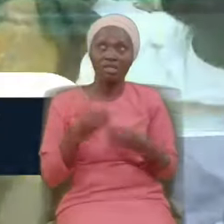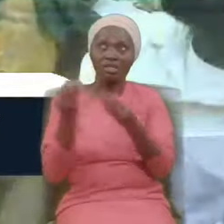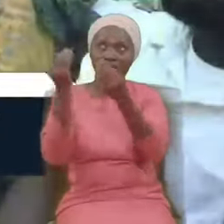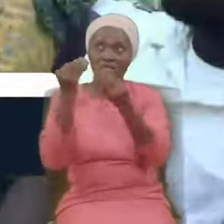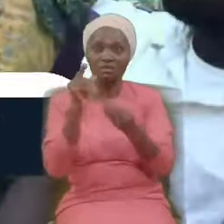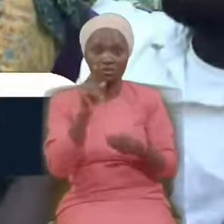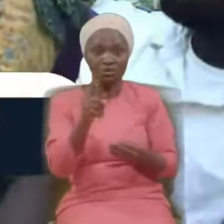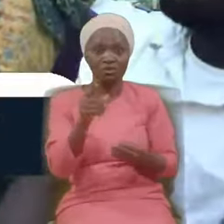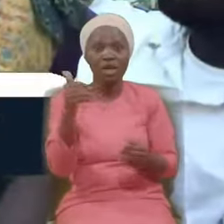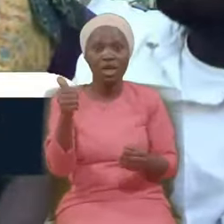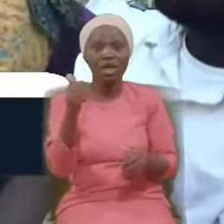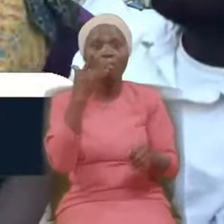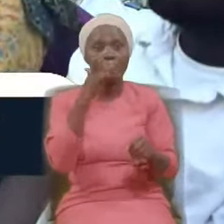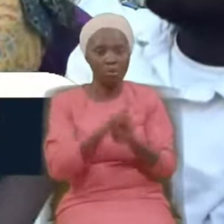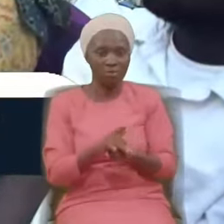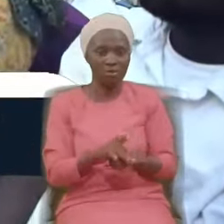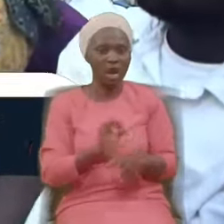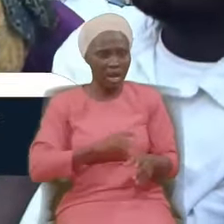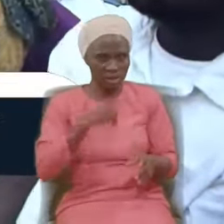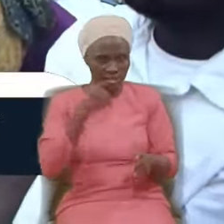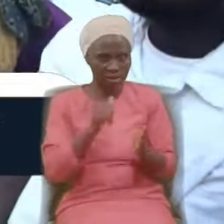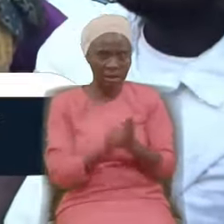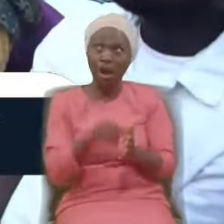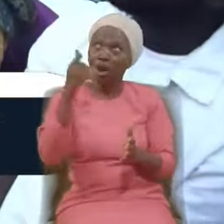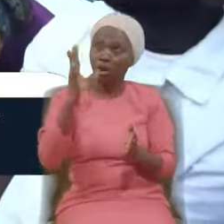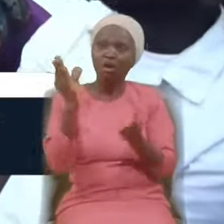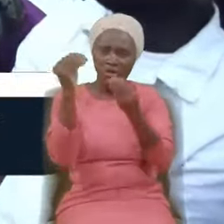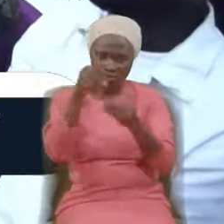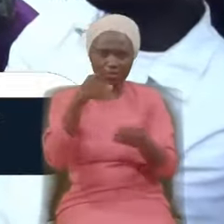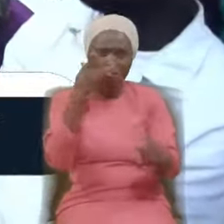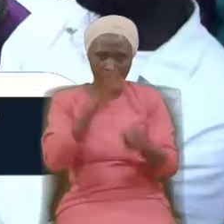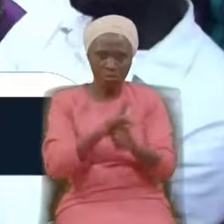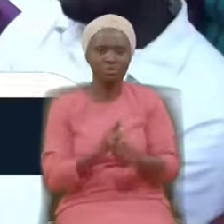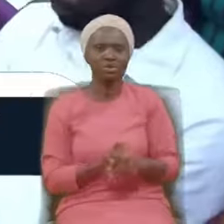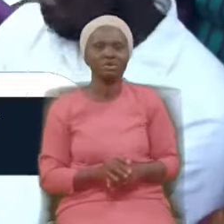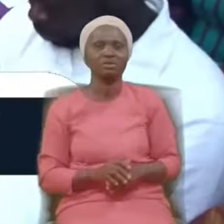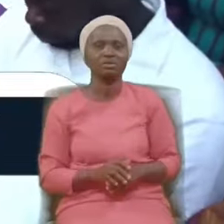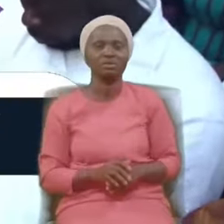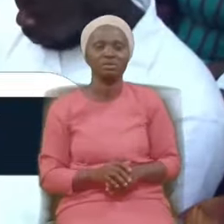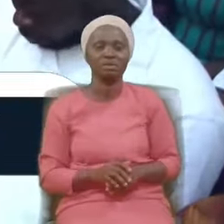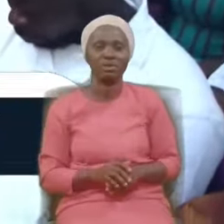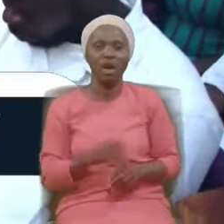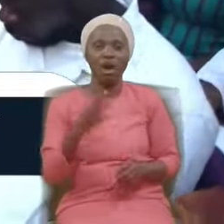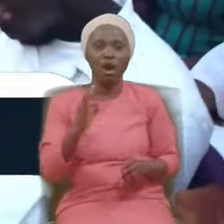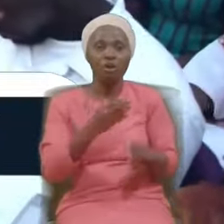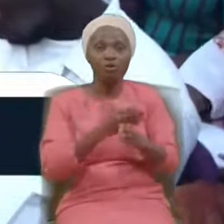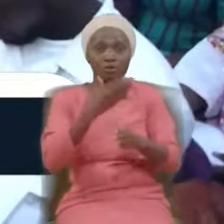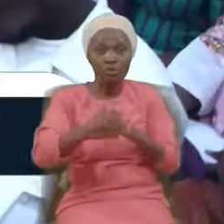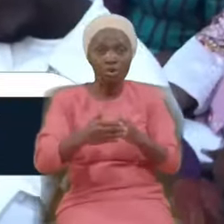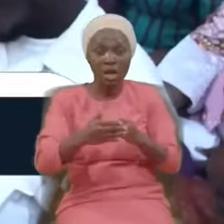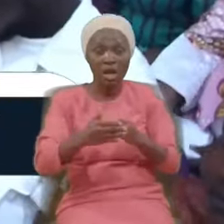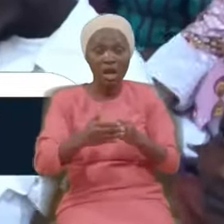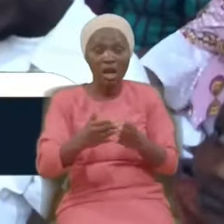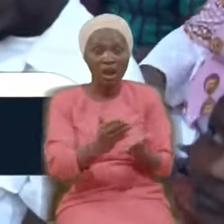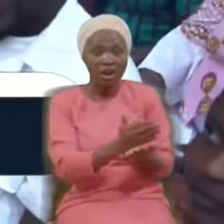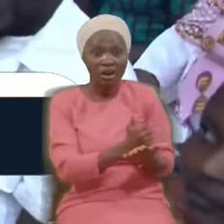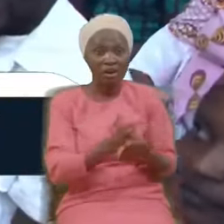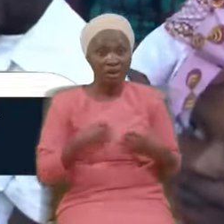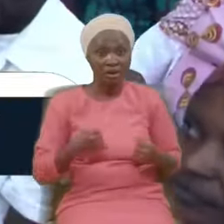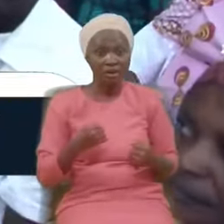promise. I said God has given you a promise of total recovery from